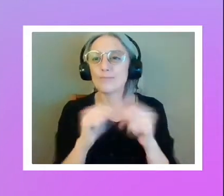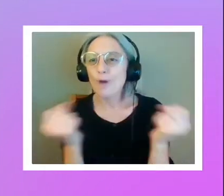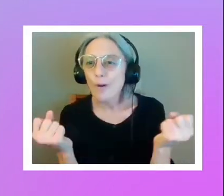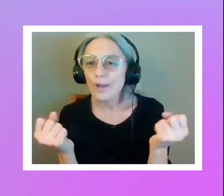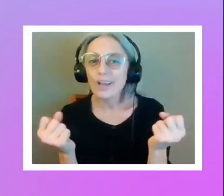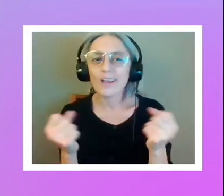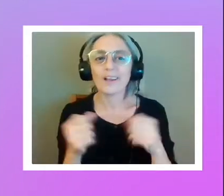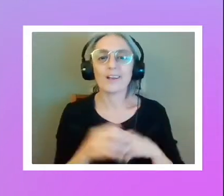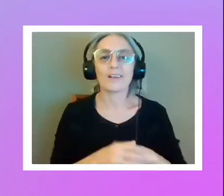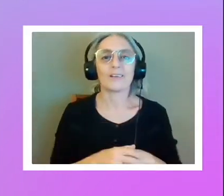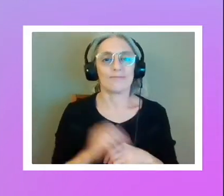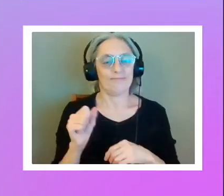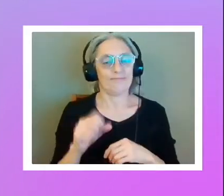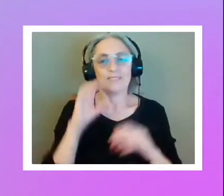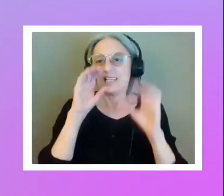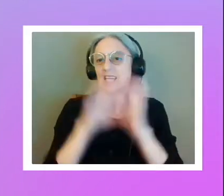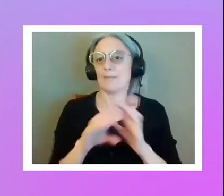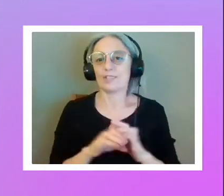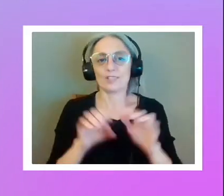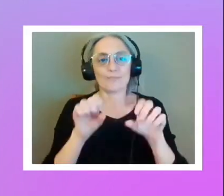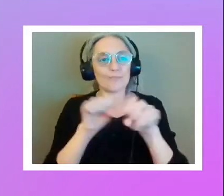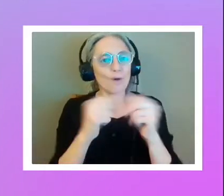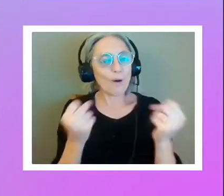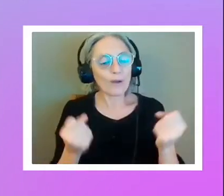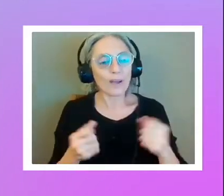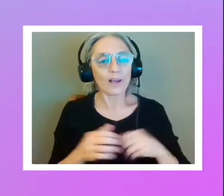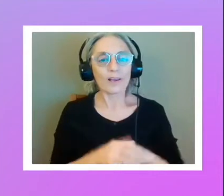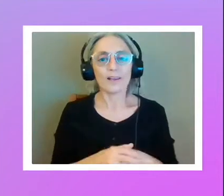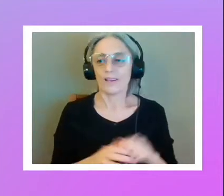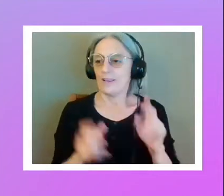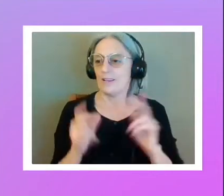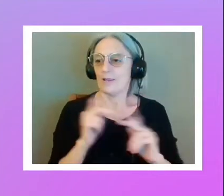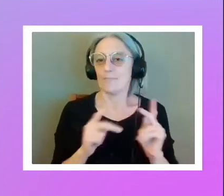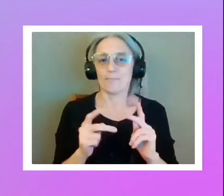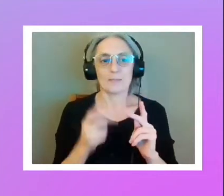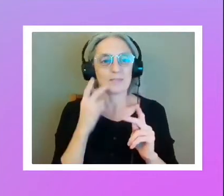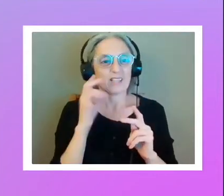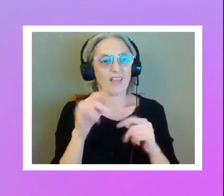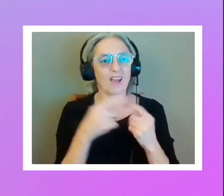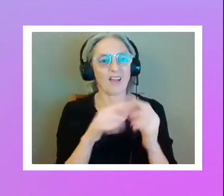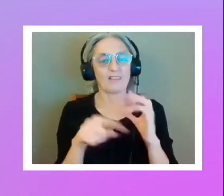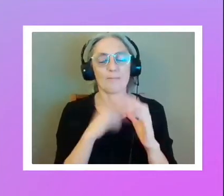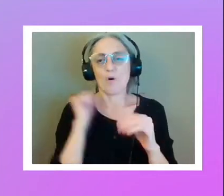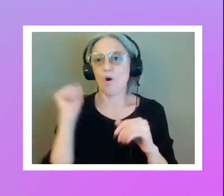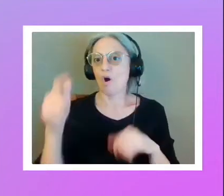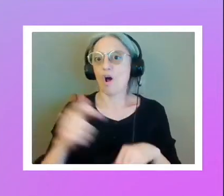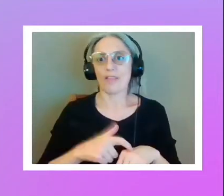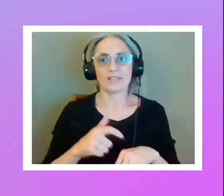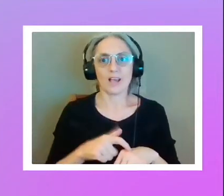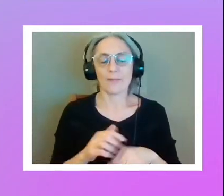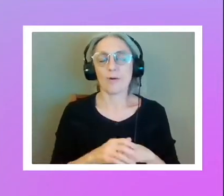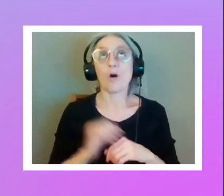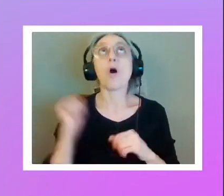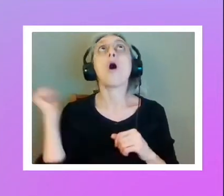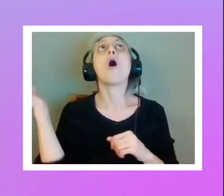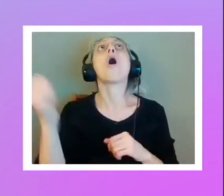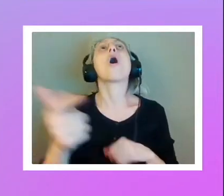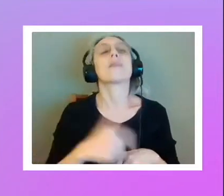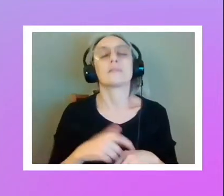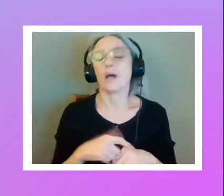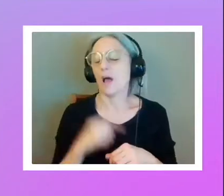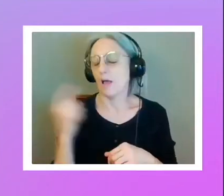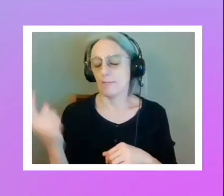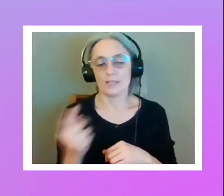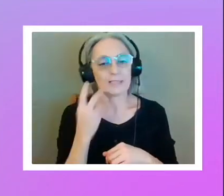Yeah, the images were broken. People get emails like this all the time. All the time.